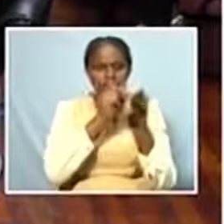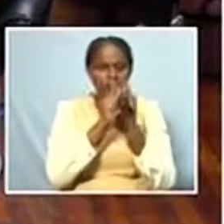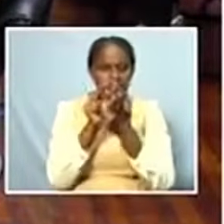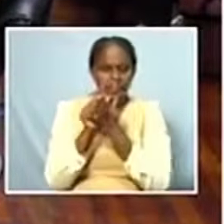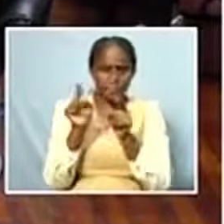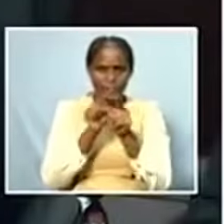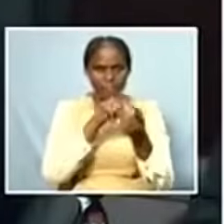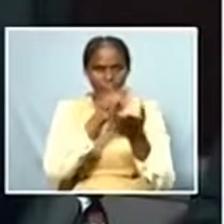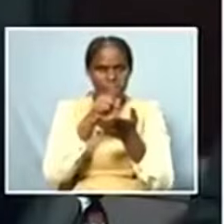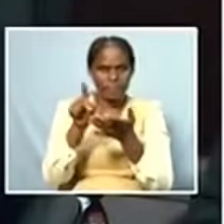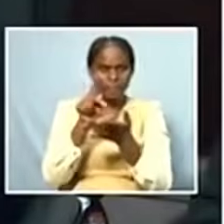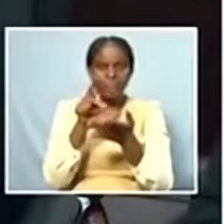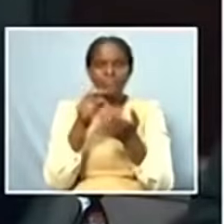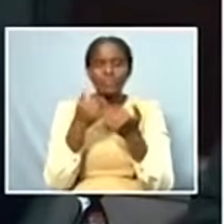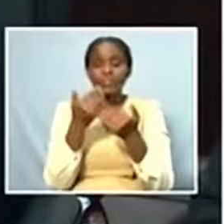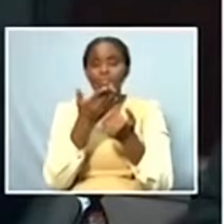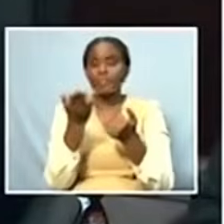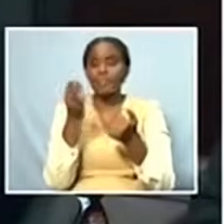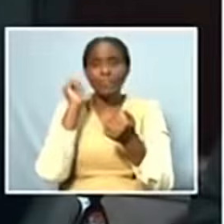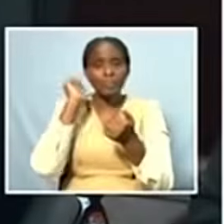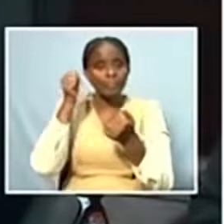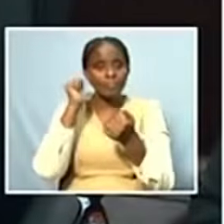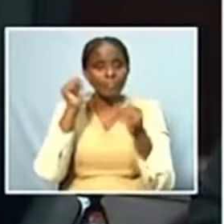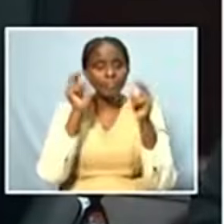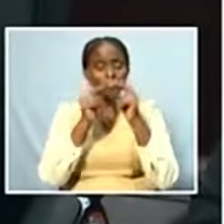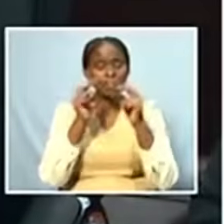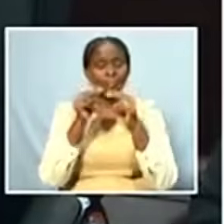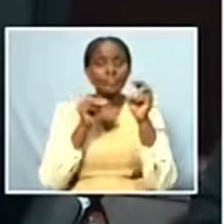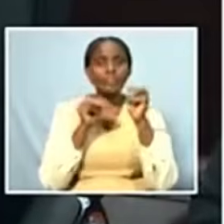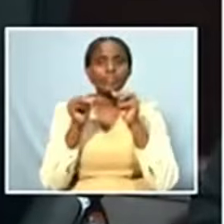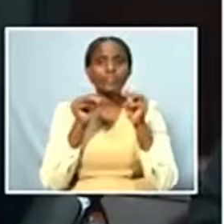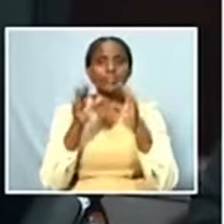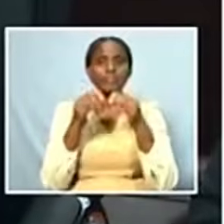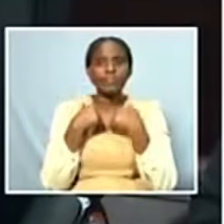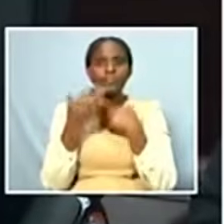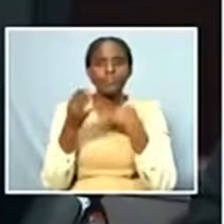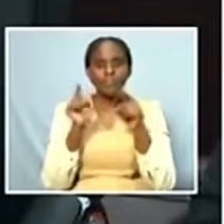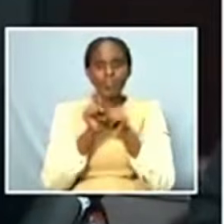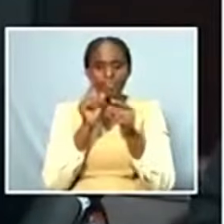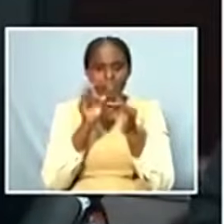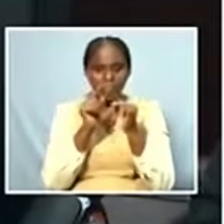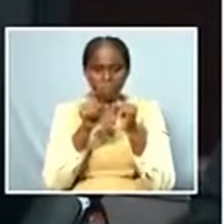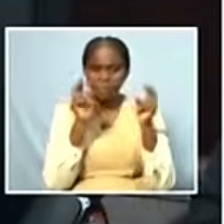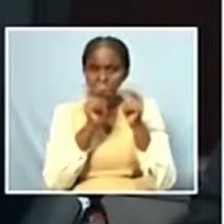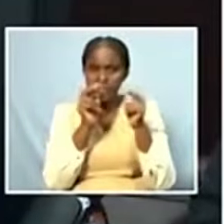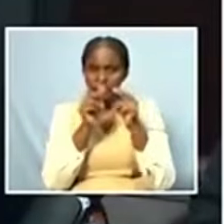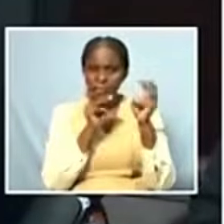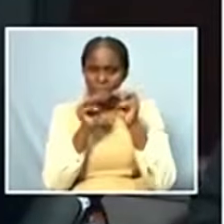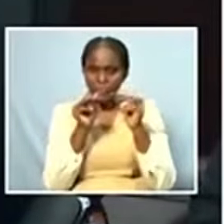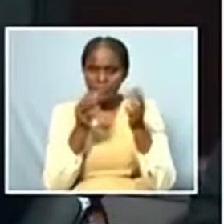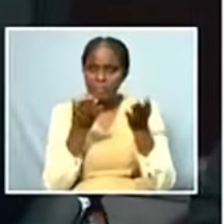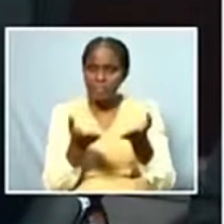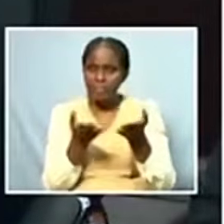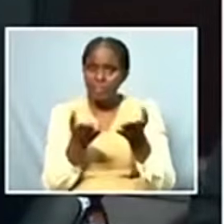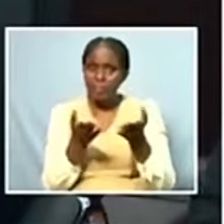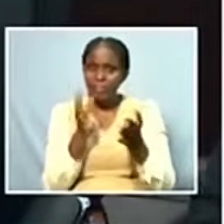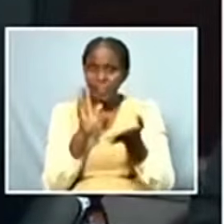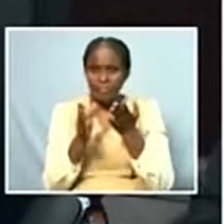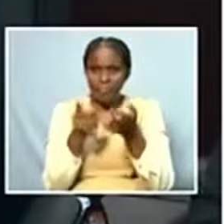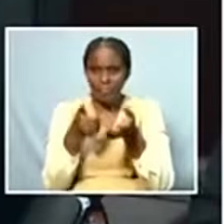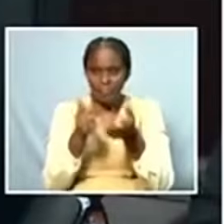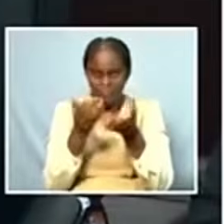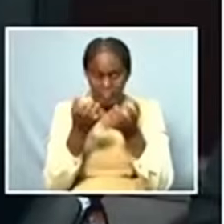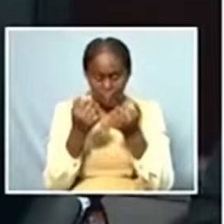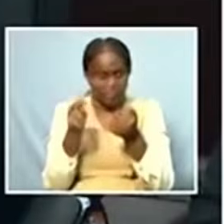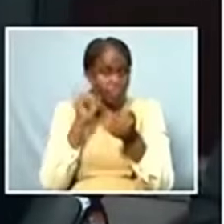is there assigned a contract manager? And if that contract manager is here, we would like to hear